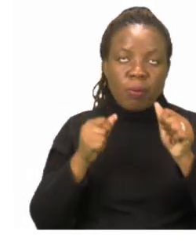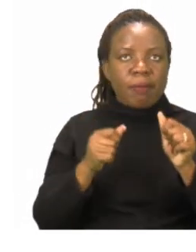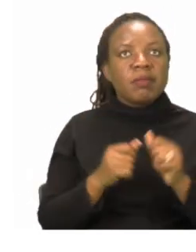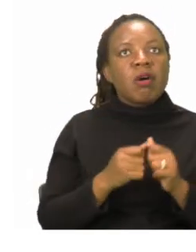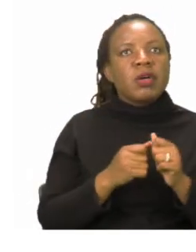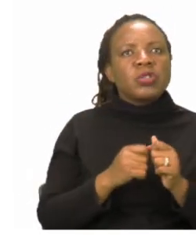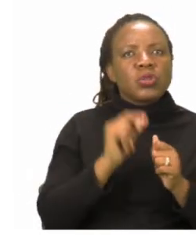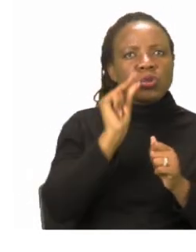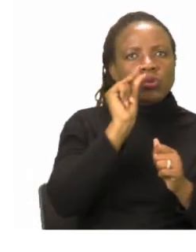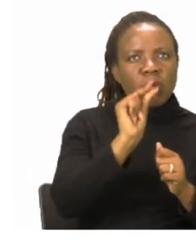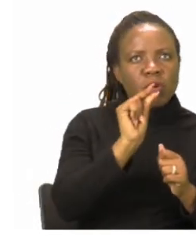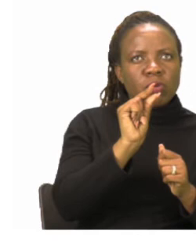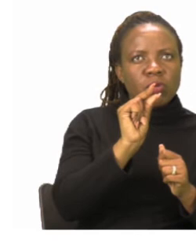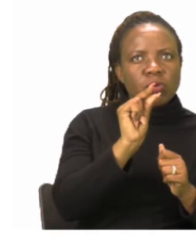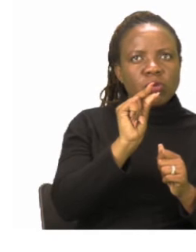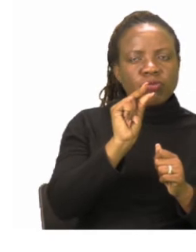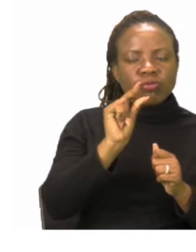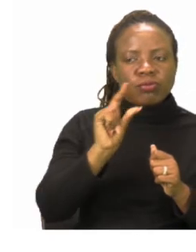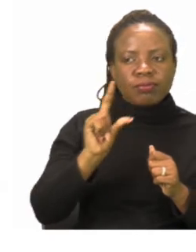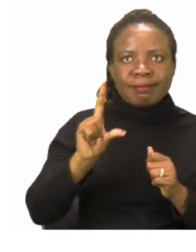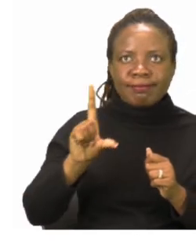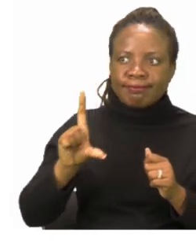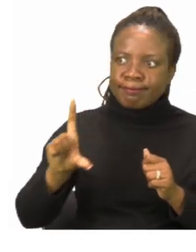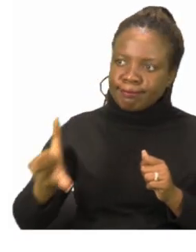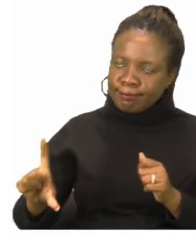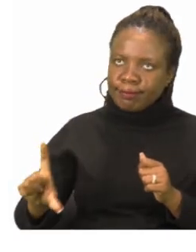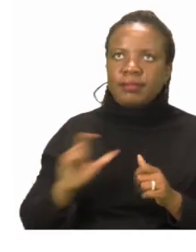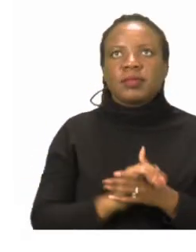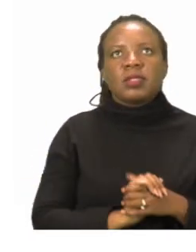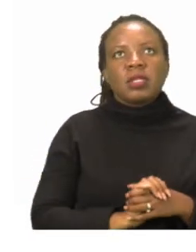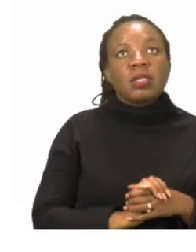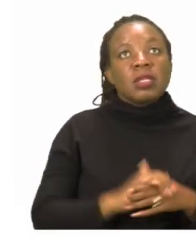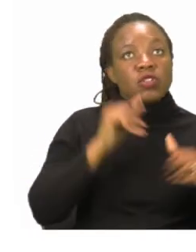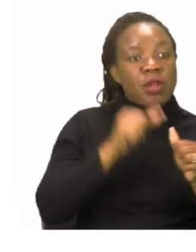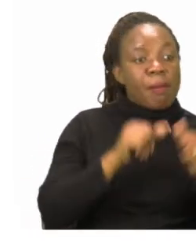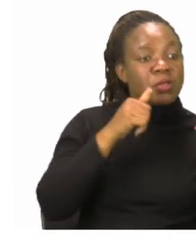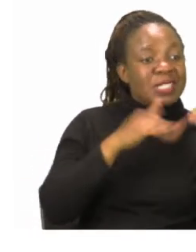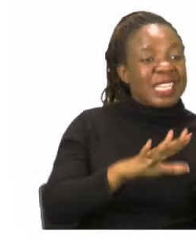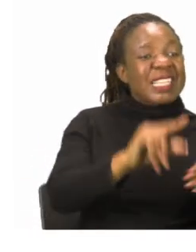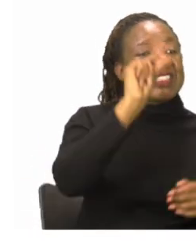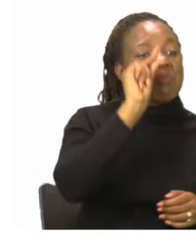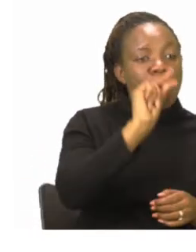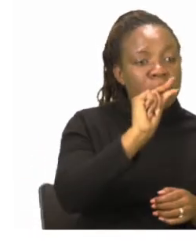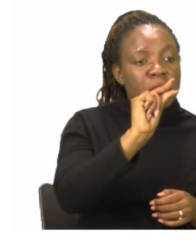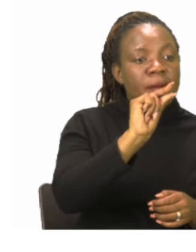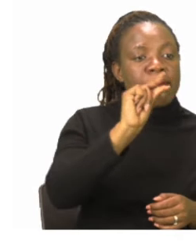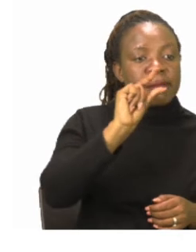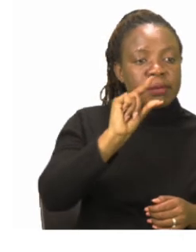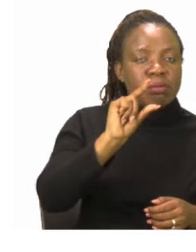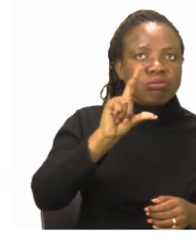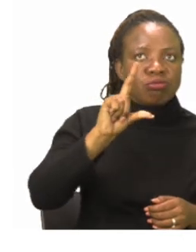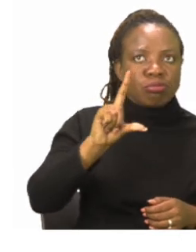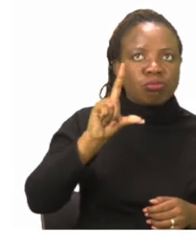smallest to the biggest. Okay, remember, from the smallest number